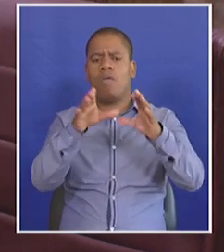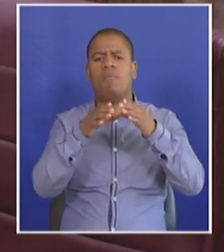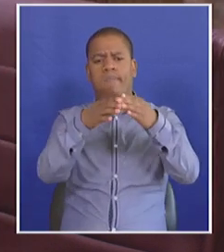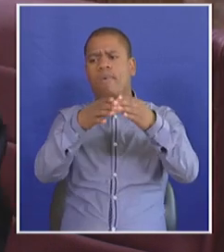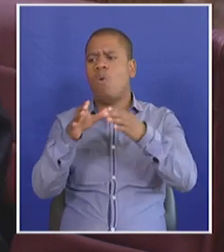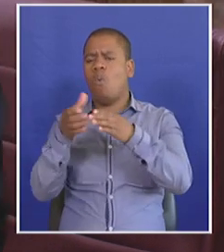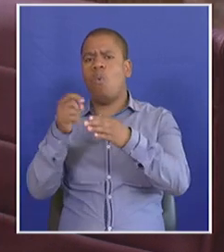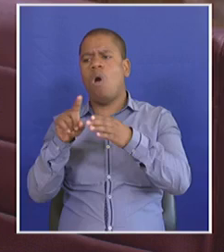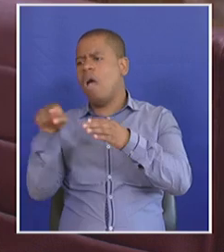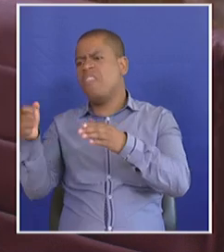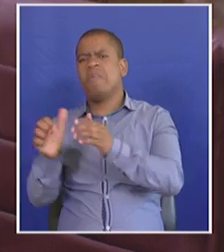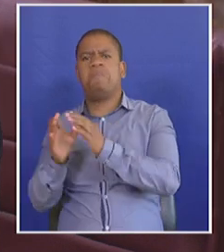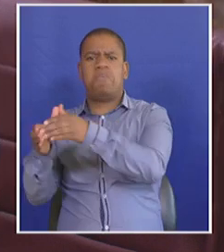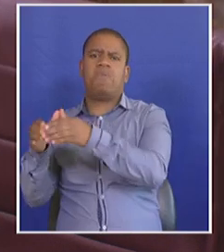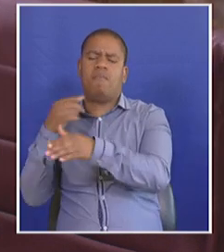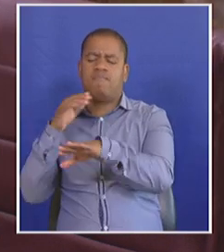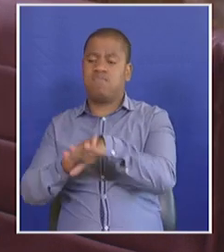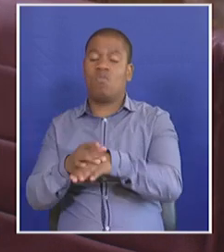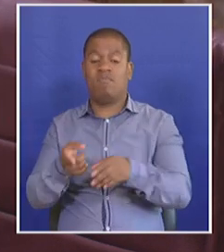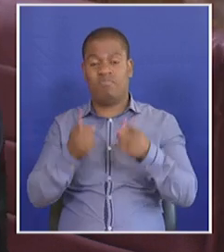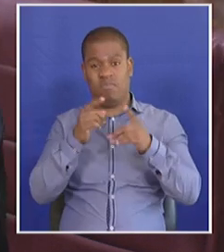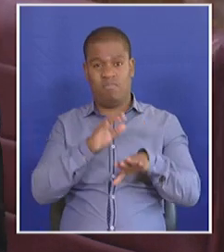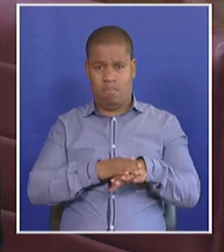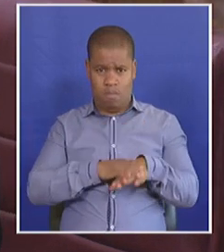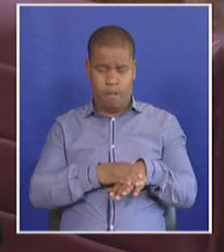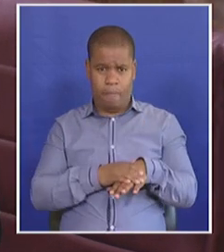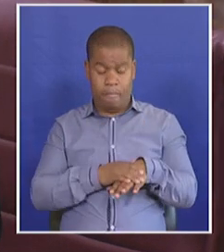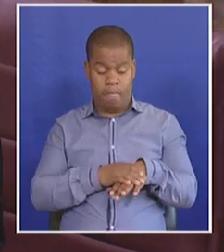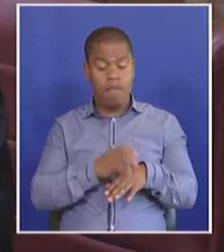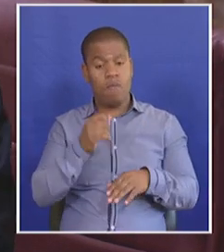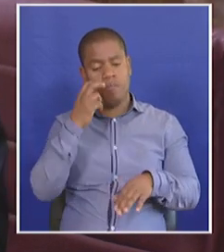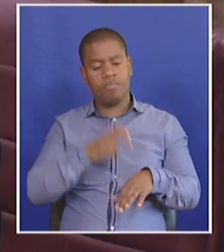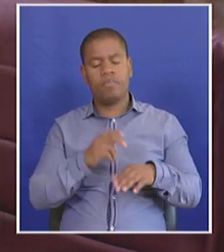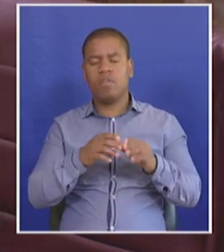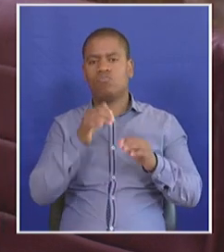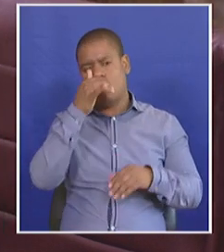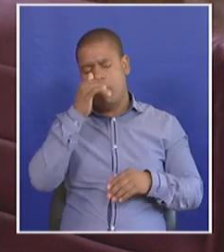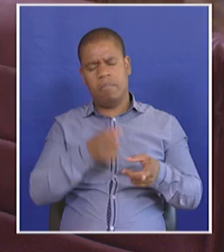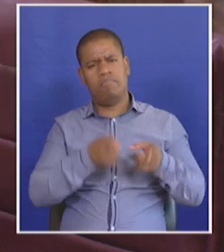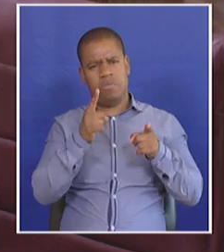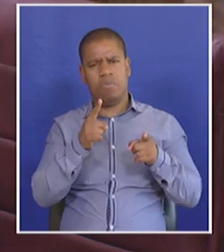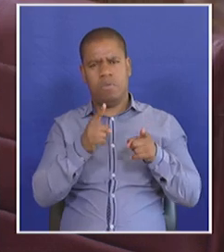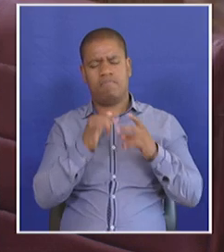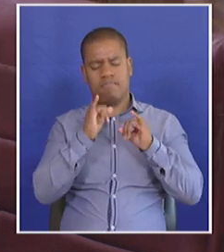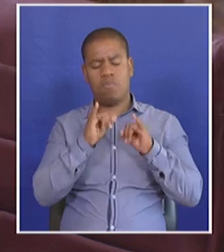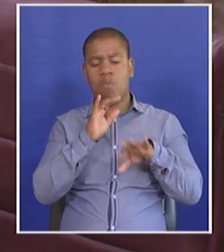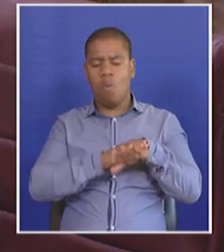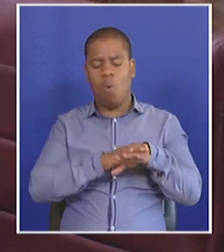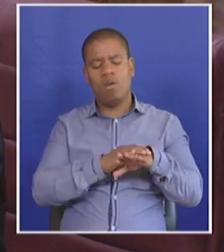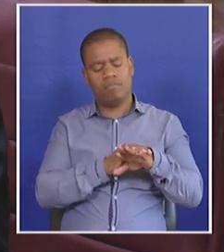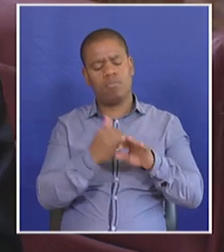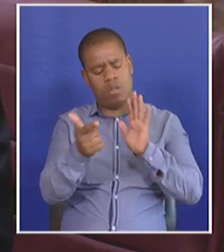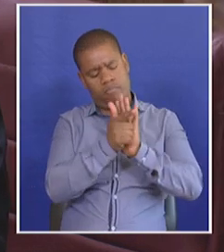is extremely high. If we want to make crimes more serious, we need to legislate them to be more